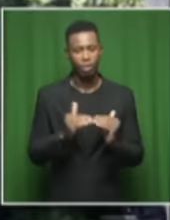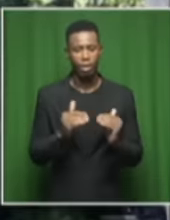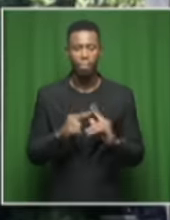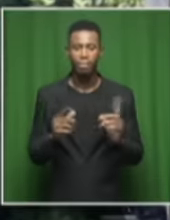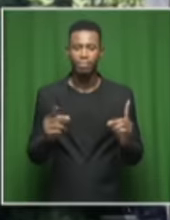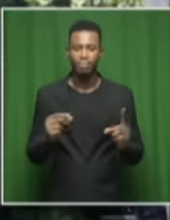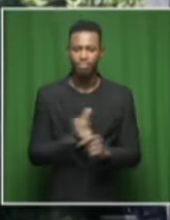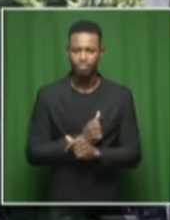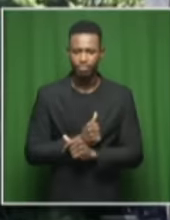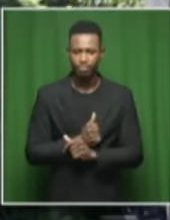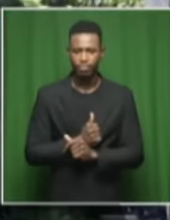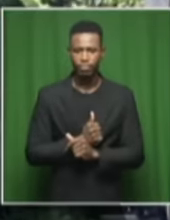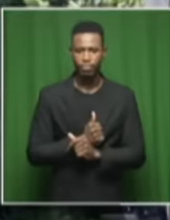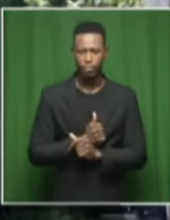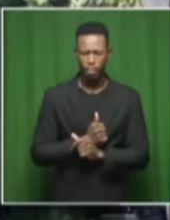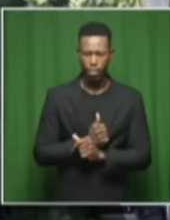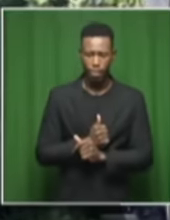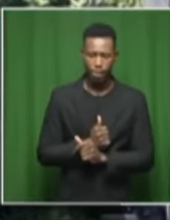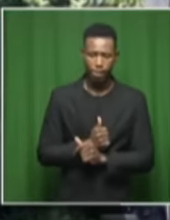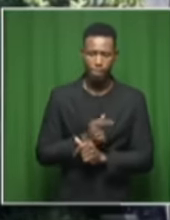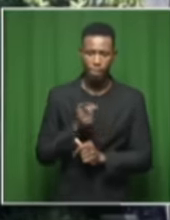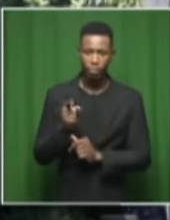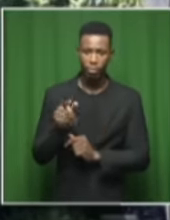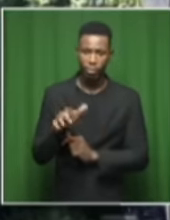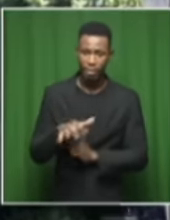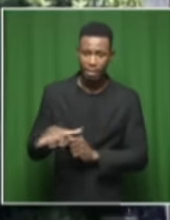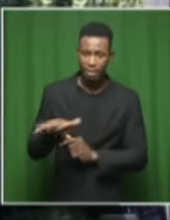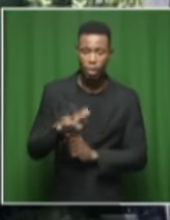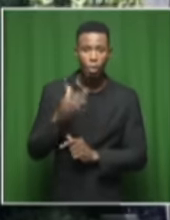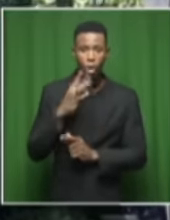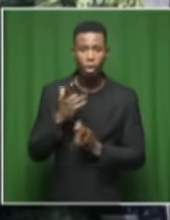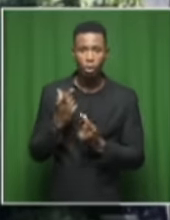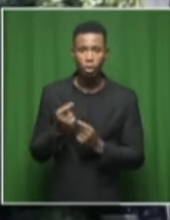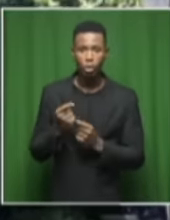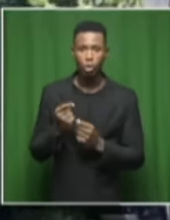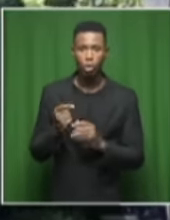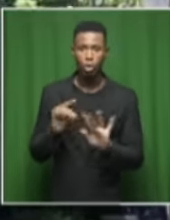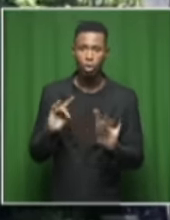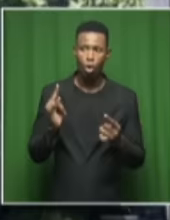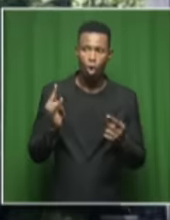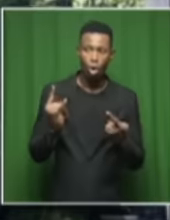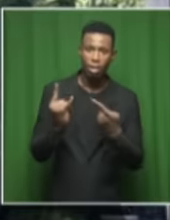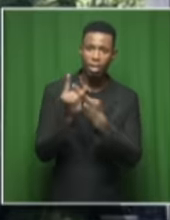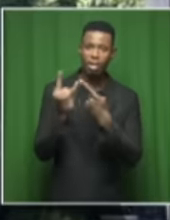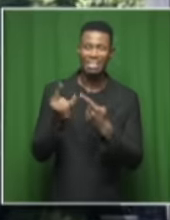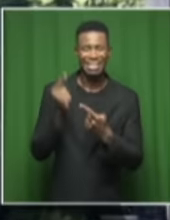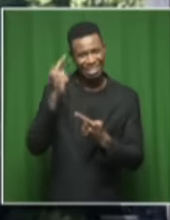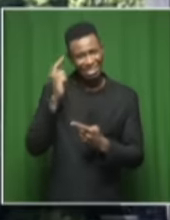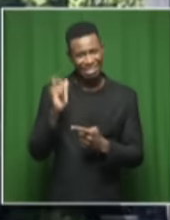the what comes with the territory when you're a goal kicker. I think that pressure and,